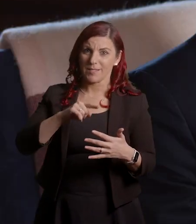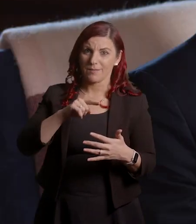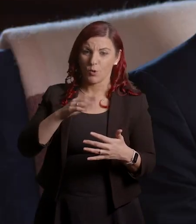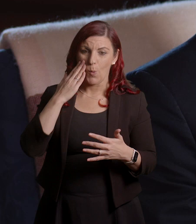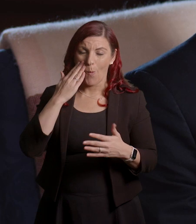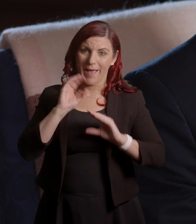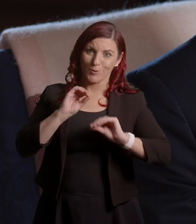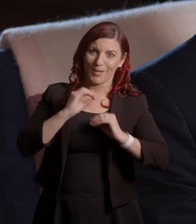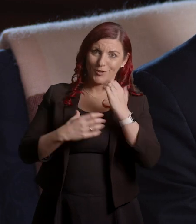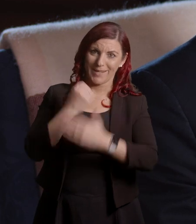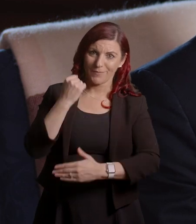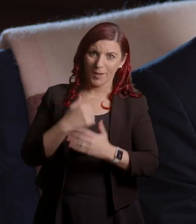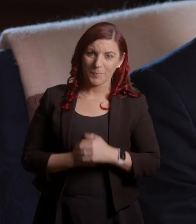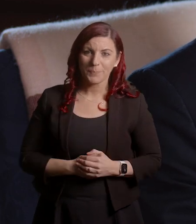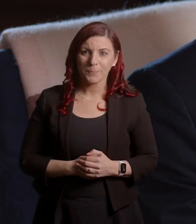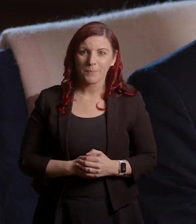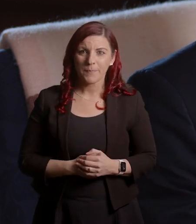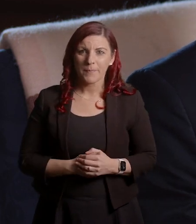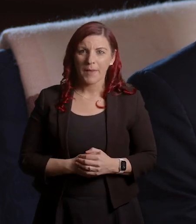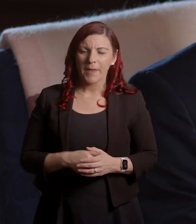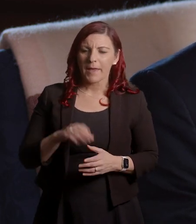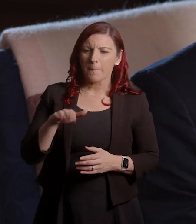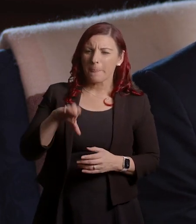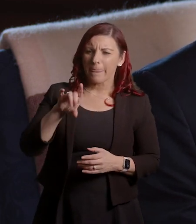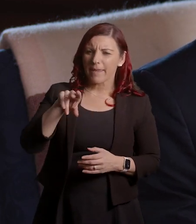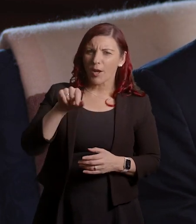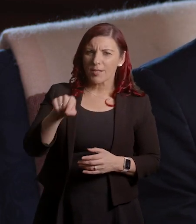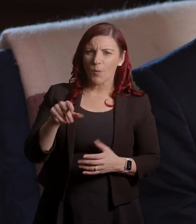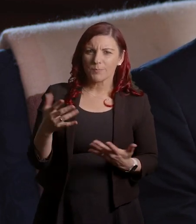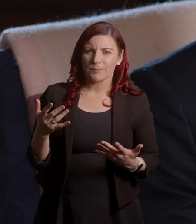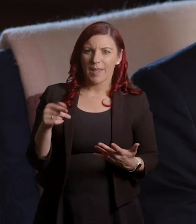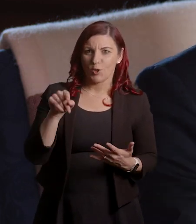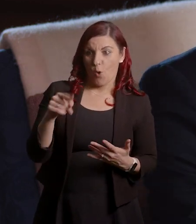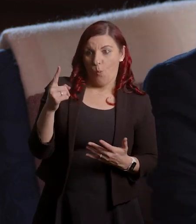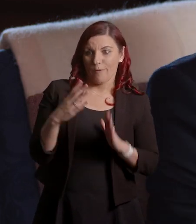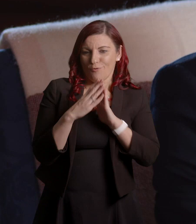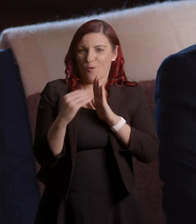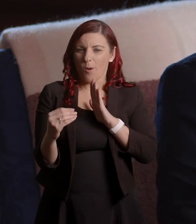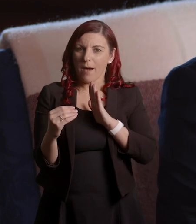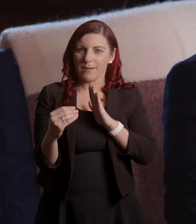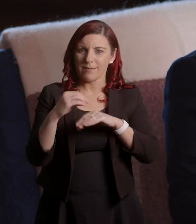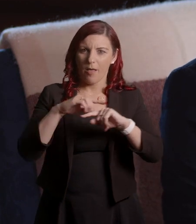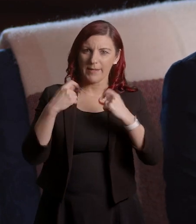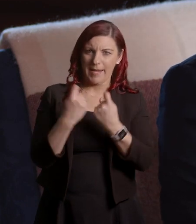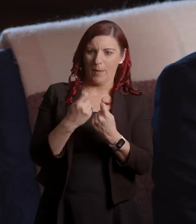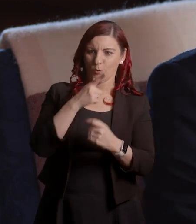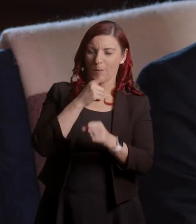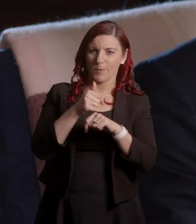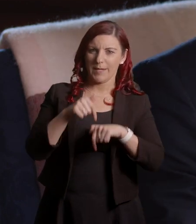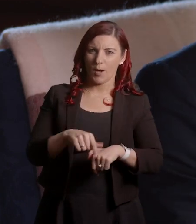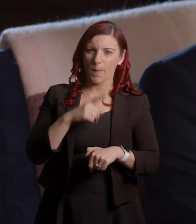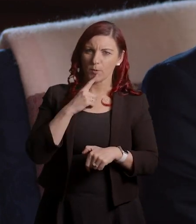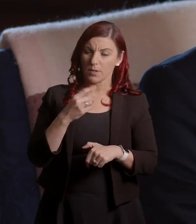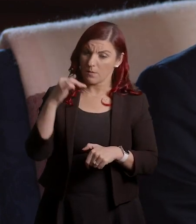when education is working. Carla, this might be difficult for you to answer because you're one of the role models that I'm going to be talking about here,